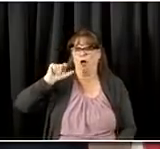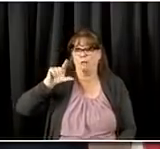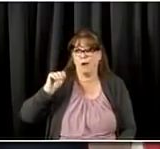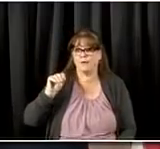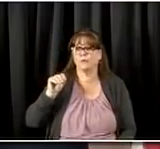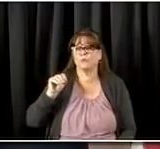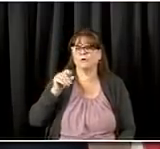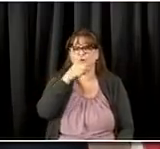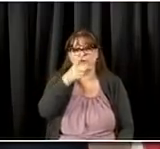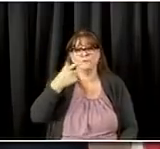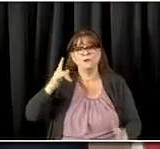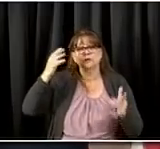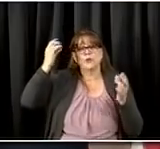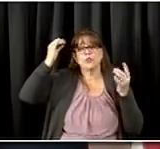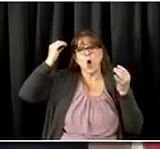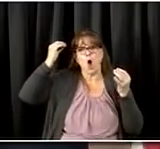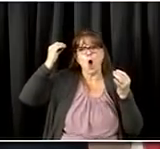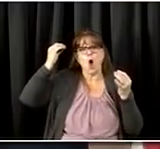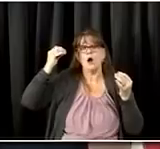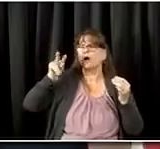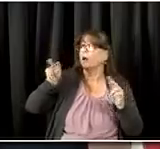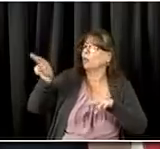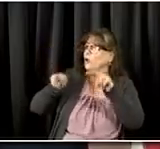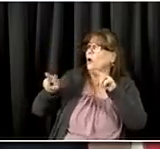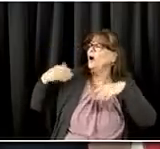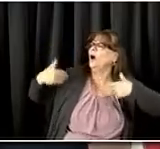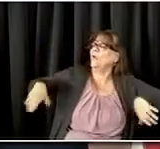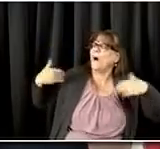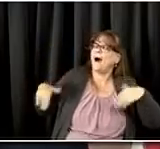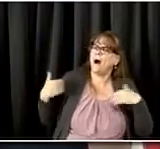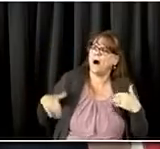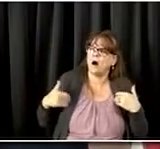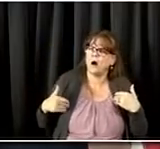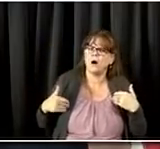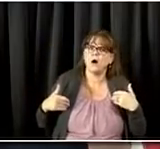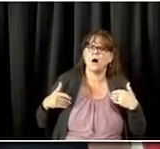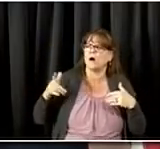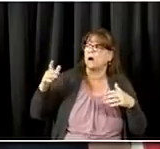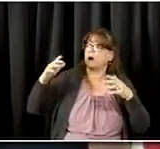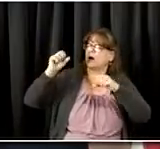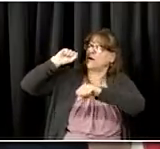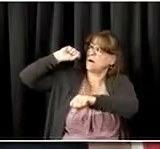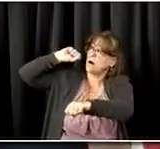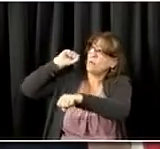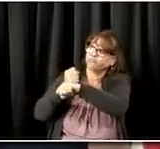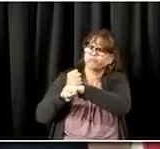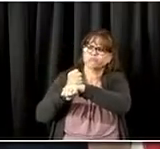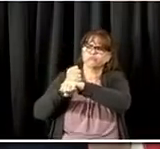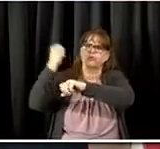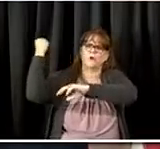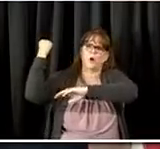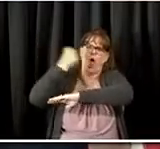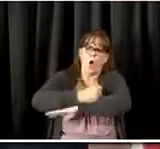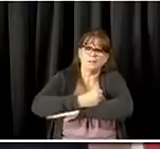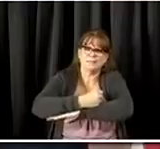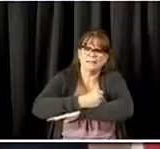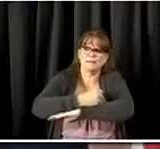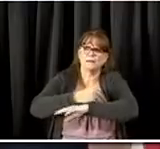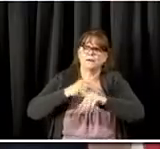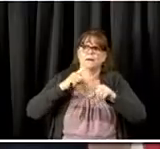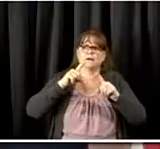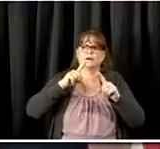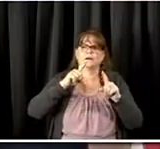wow, what if I should have shut down the state? I mean, we're talking about a holiday unlike the 4th of July, where a lot of elderly will be involved. People